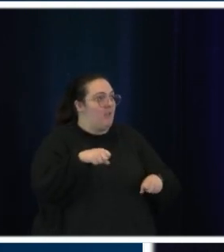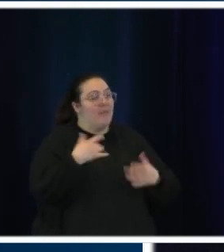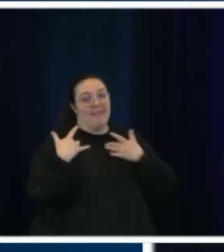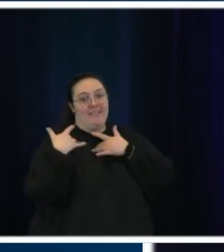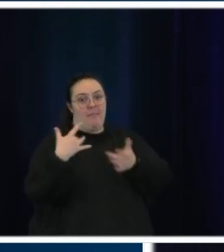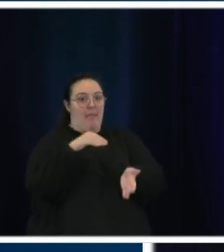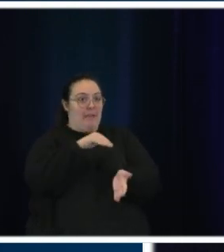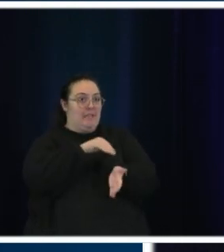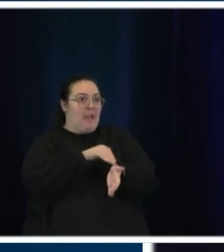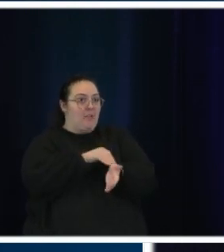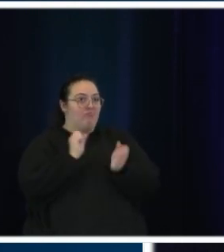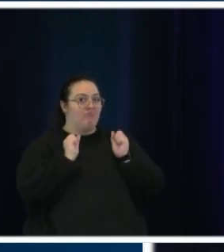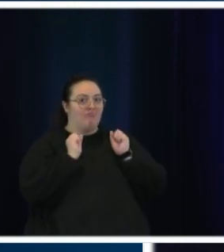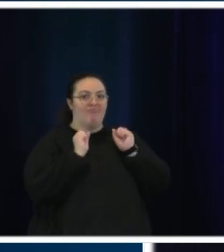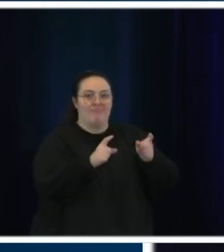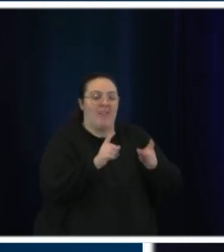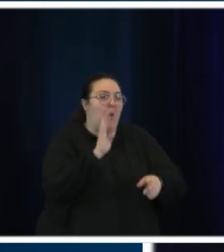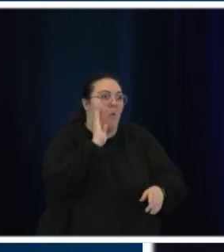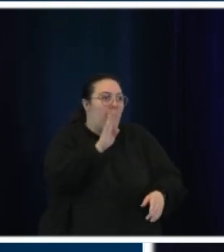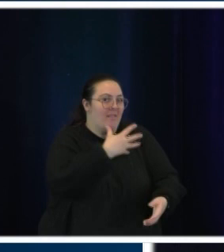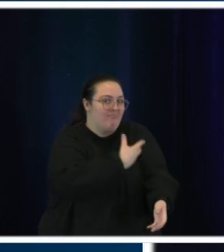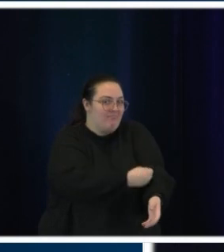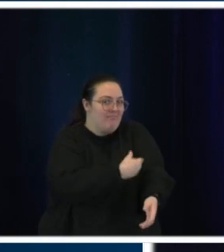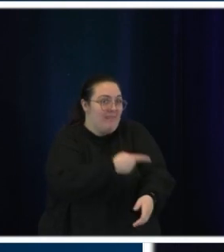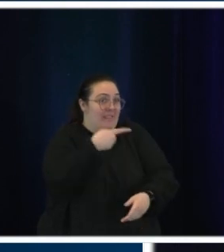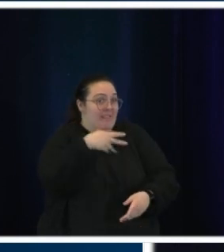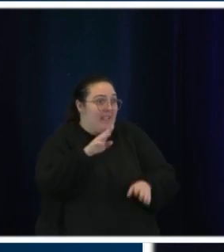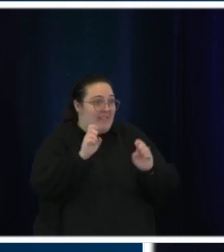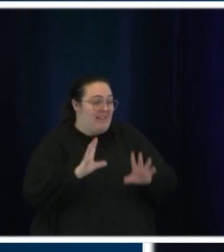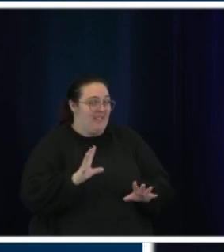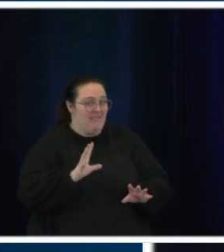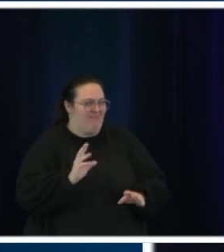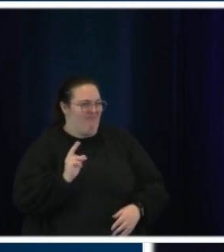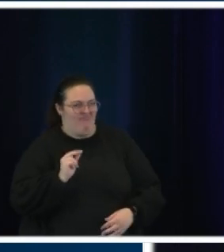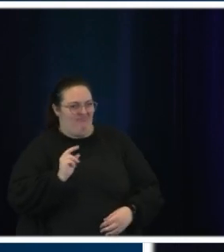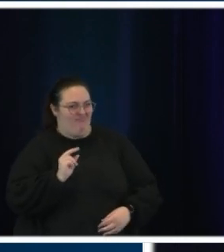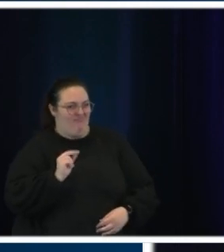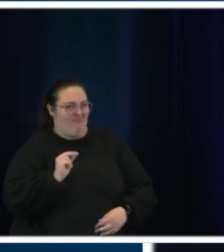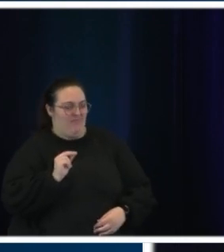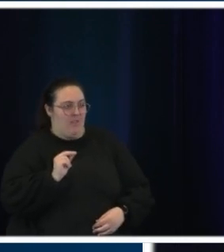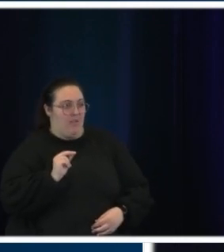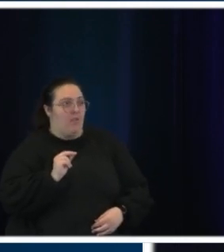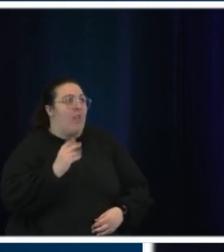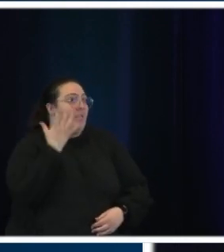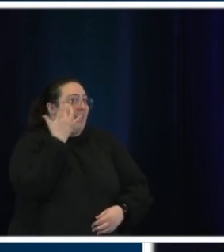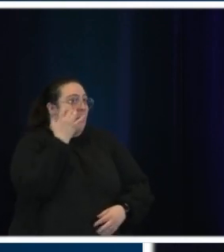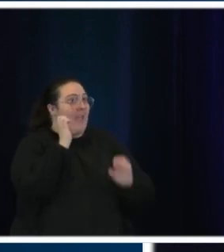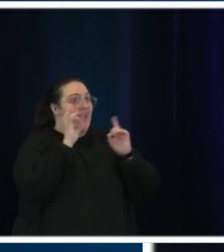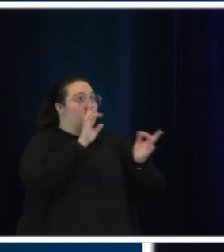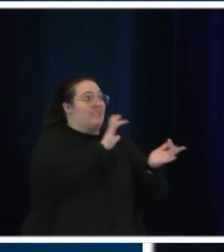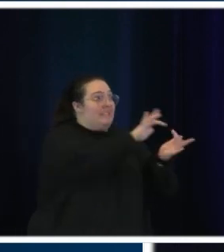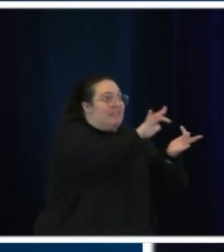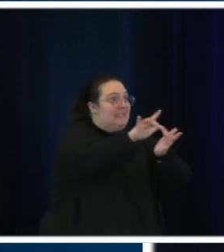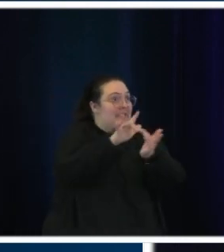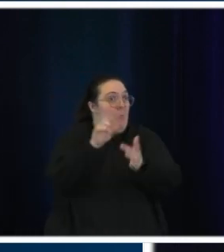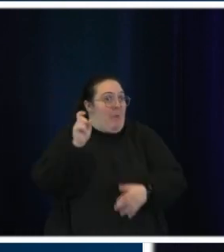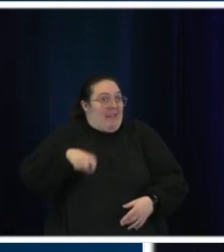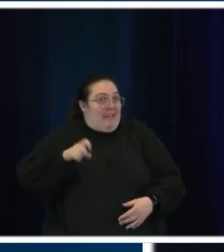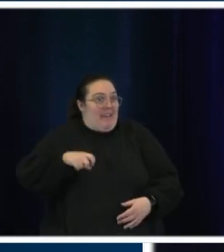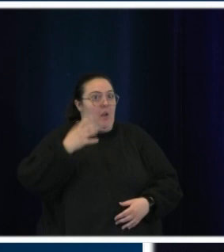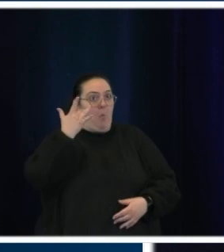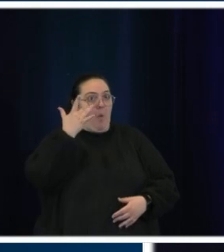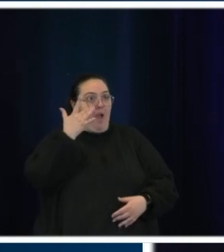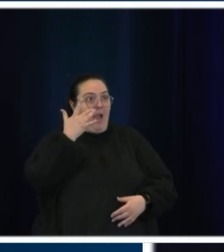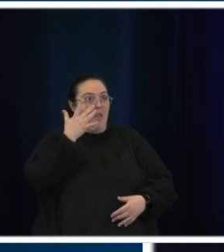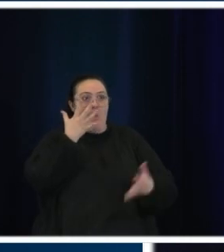provider to do a lead test on that child? Not necessarily. That's why we need to do the education outreach, because we need parents to ask, like, have